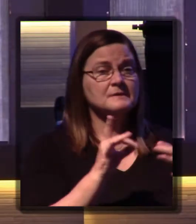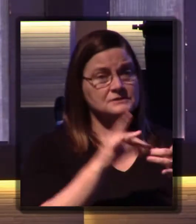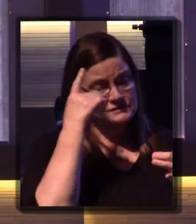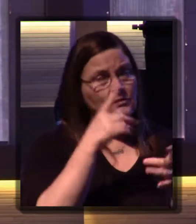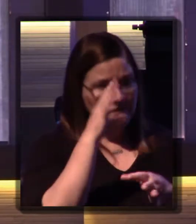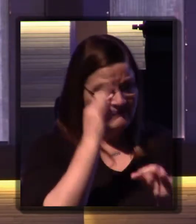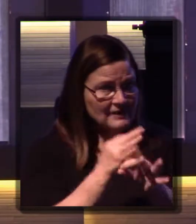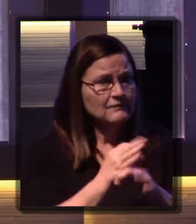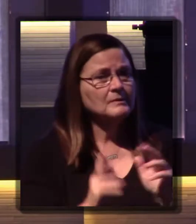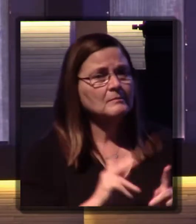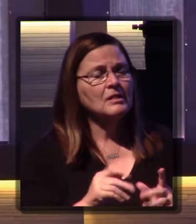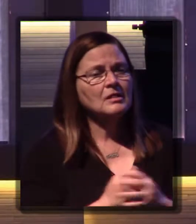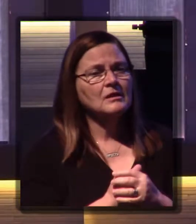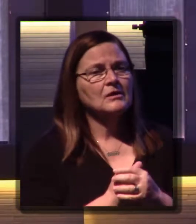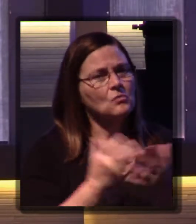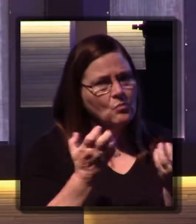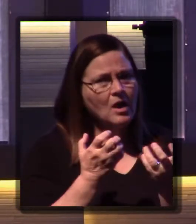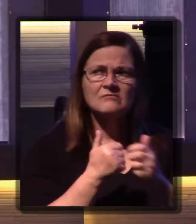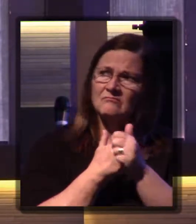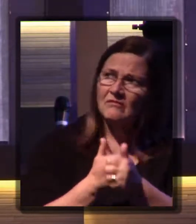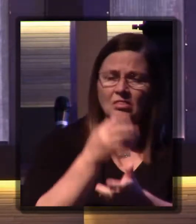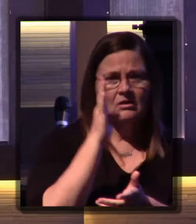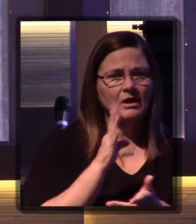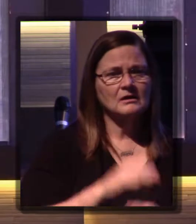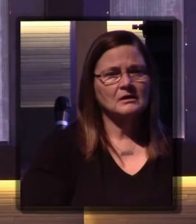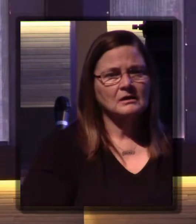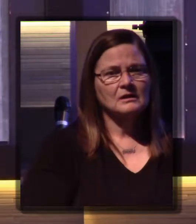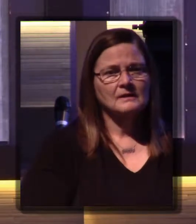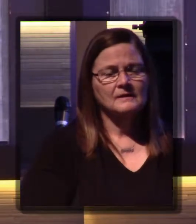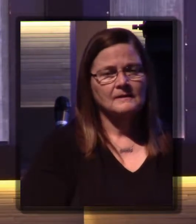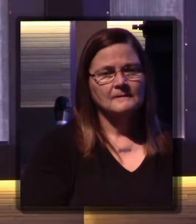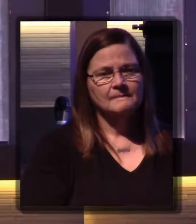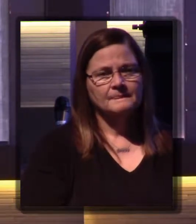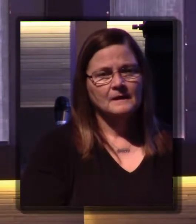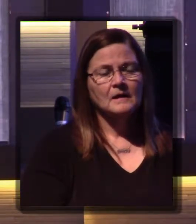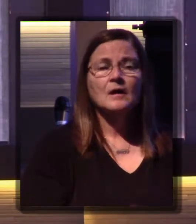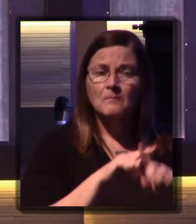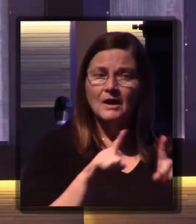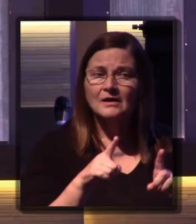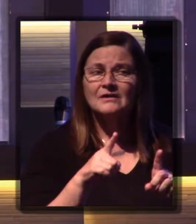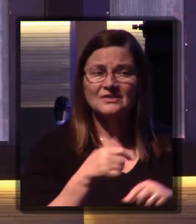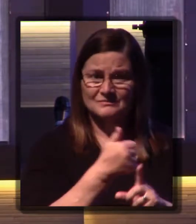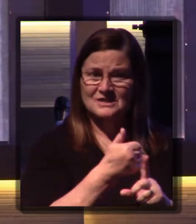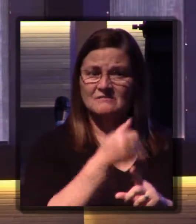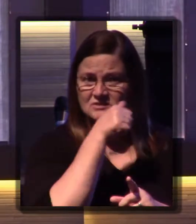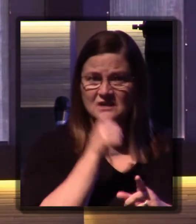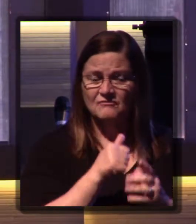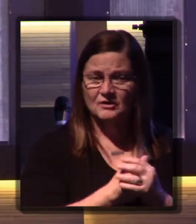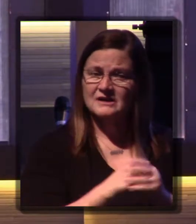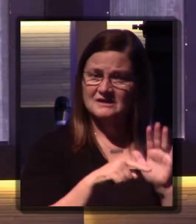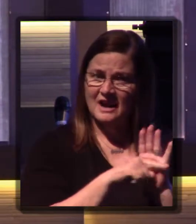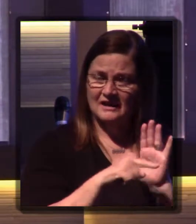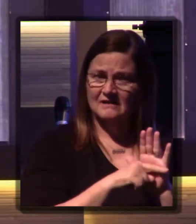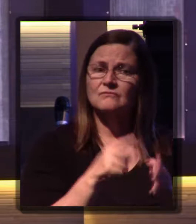His message is for the faithful, for those who are seeking to walk in fellowship with God, but who are nonetheless suffering the